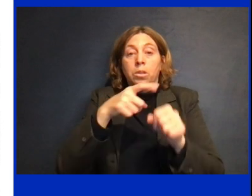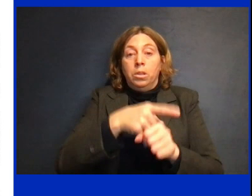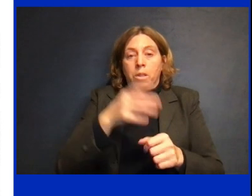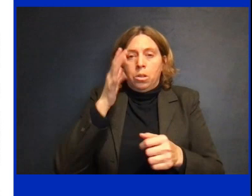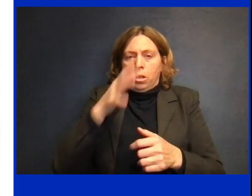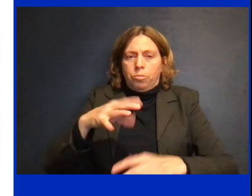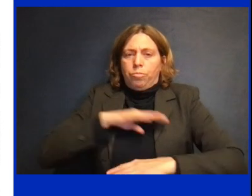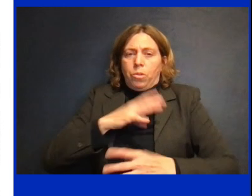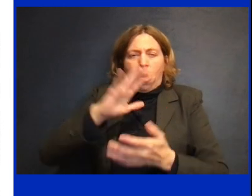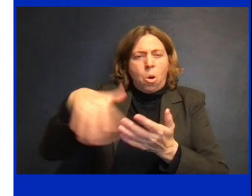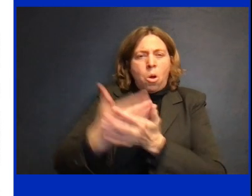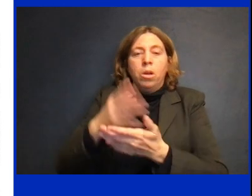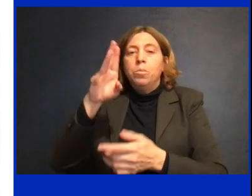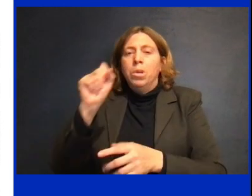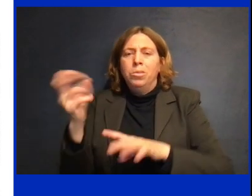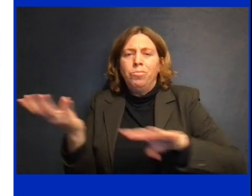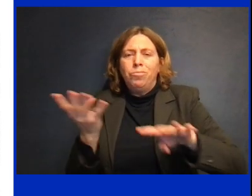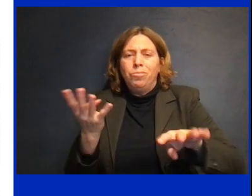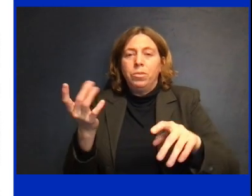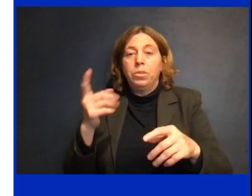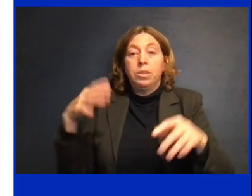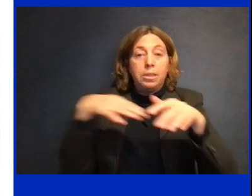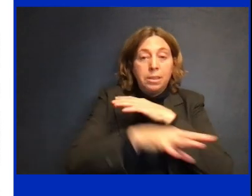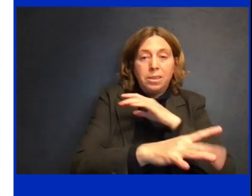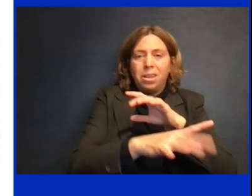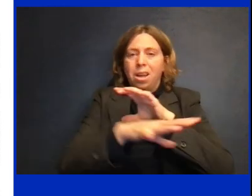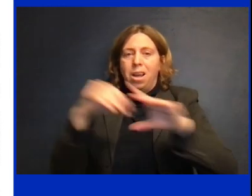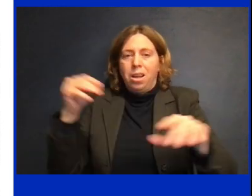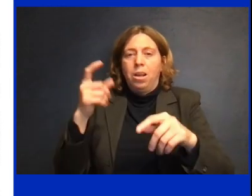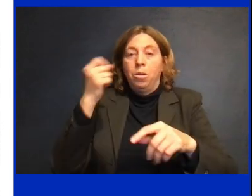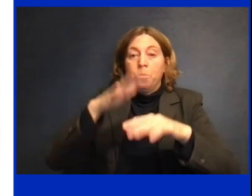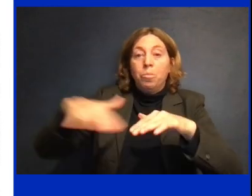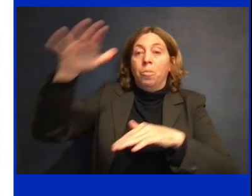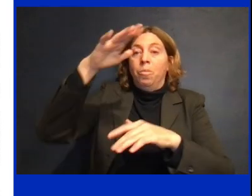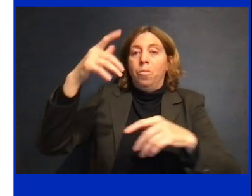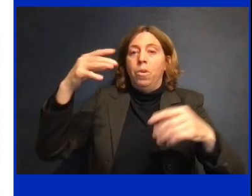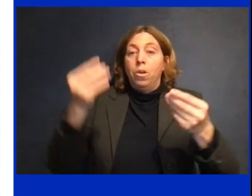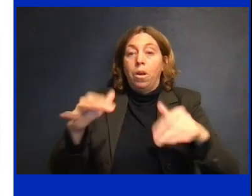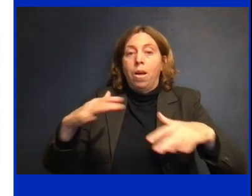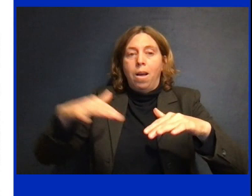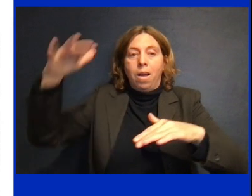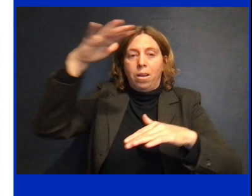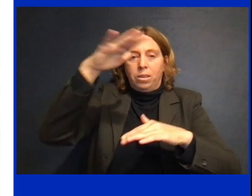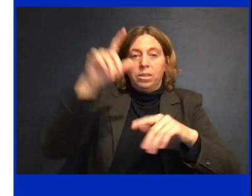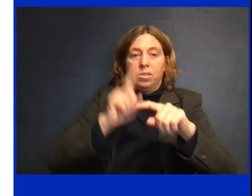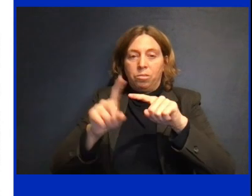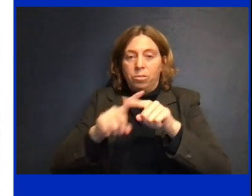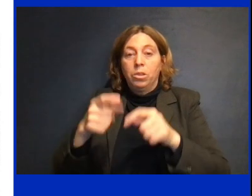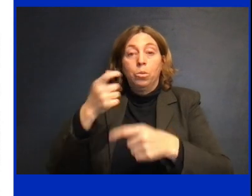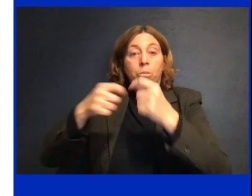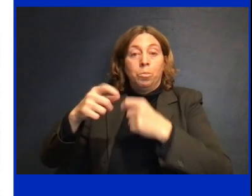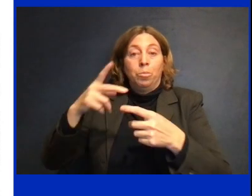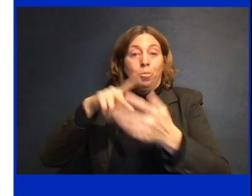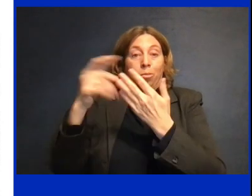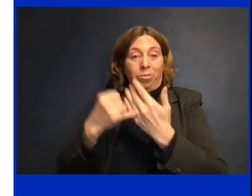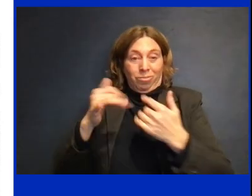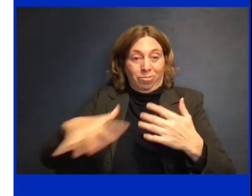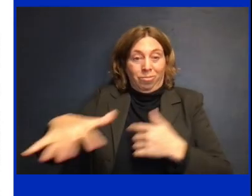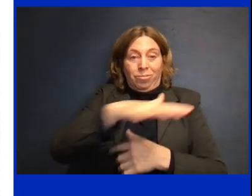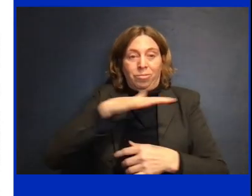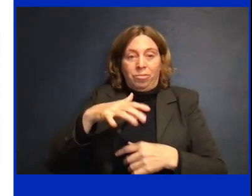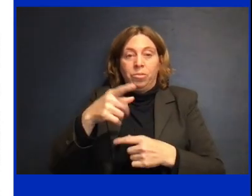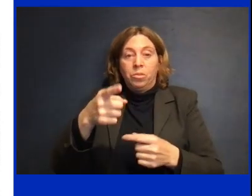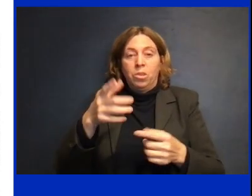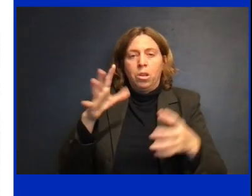and out of the above-grade bus levels of the replacement facility to and from the Lincoln Tunnel. Spanning an area of